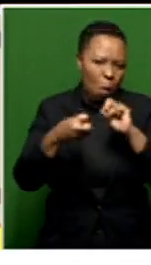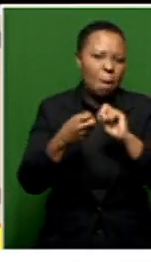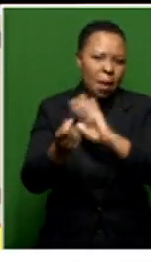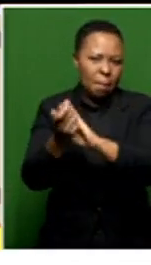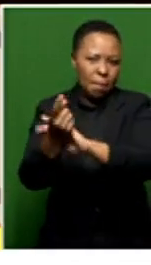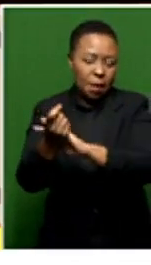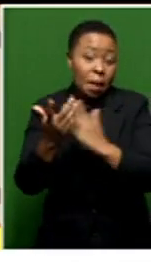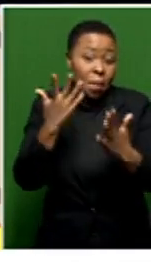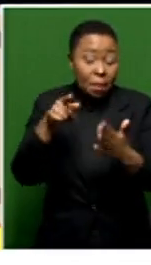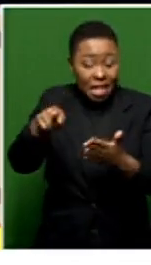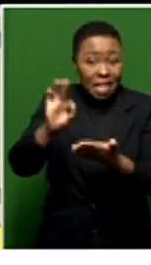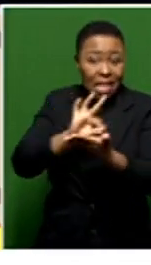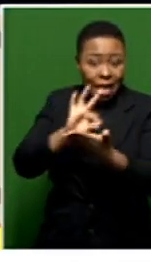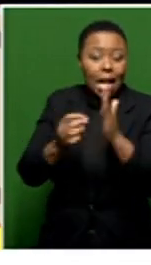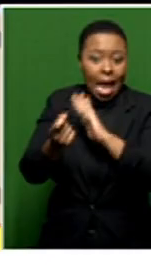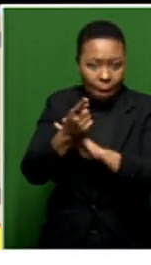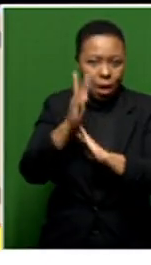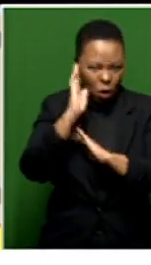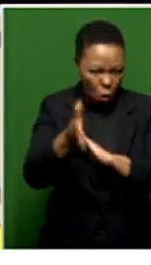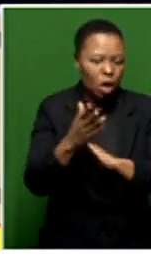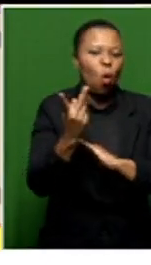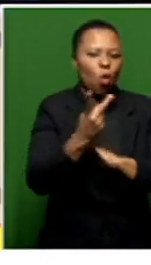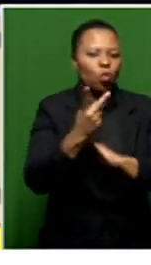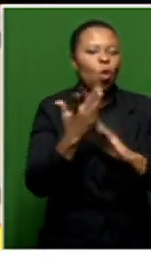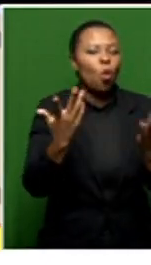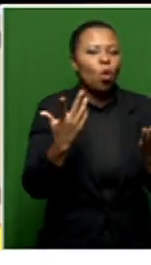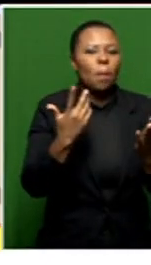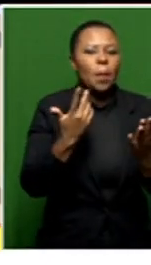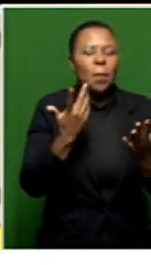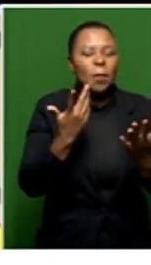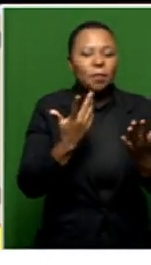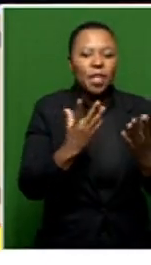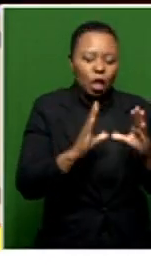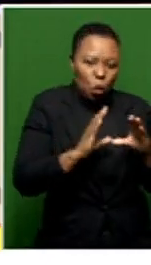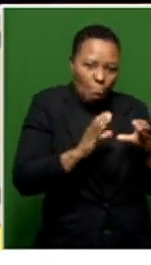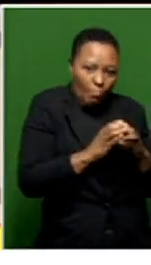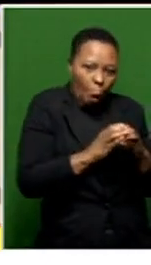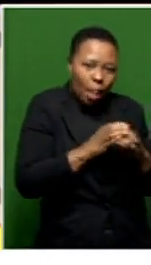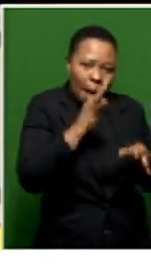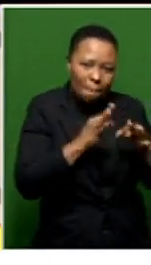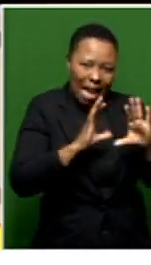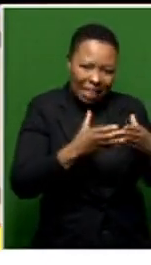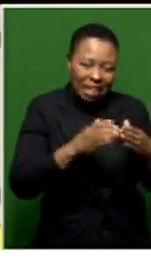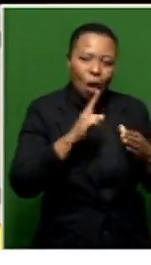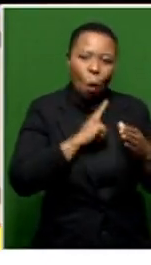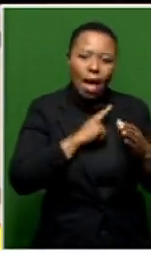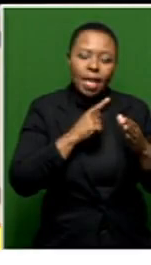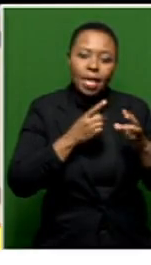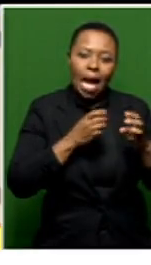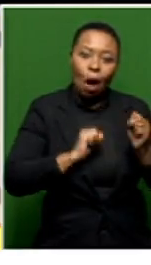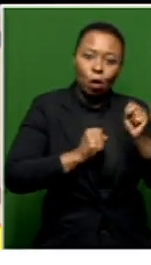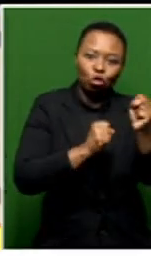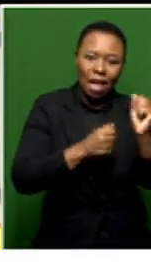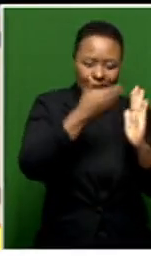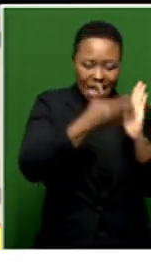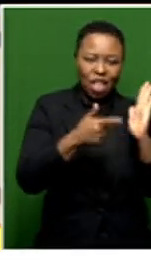election, is when we have smaller parties. The model has a bit of a challenge